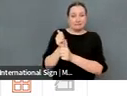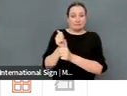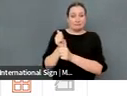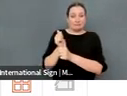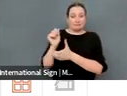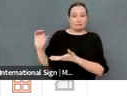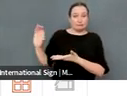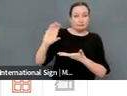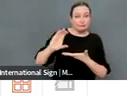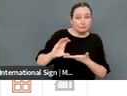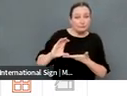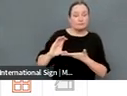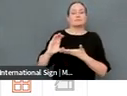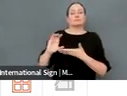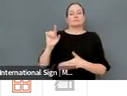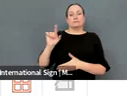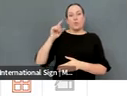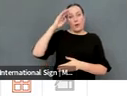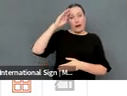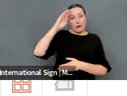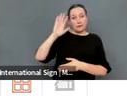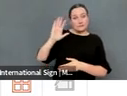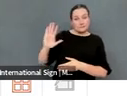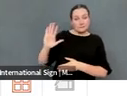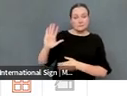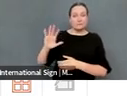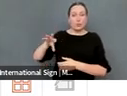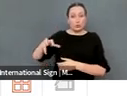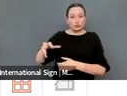of Ireland through the Irish Aid, and also